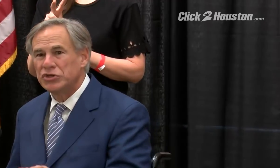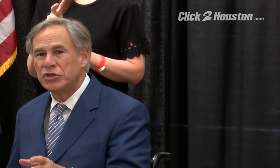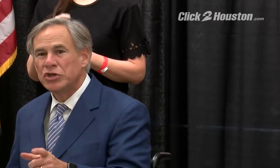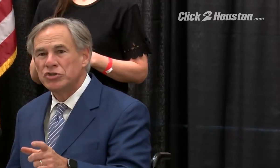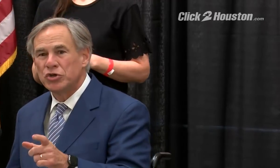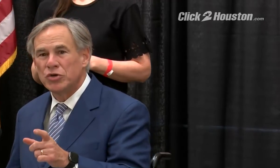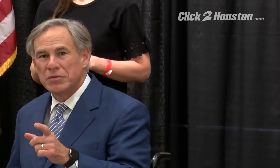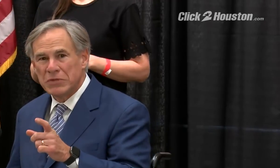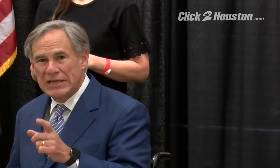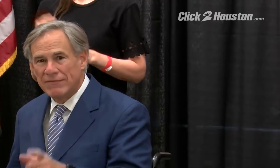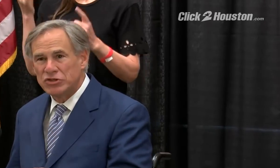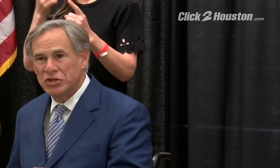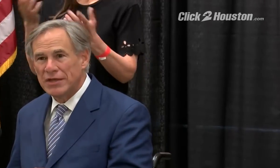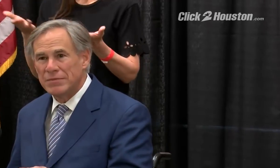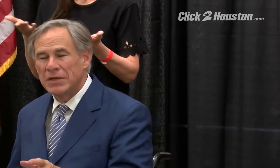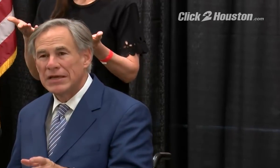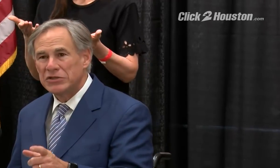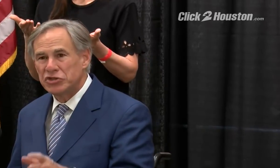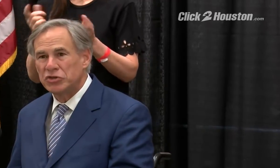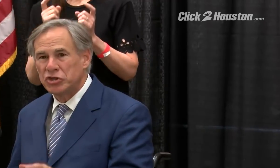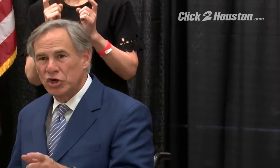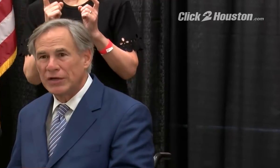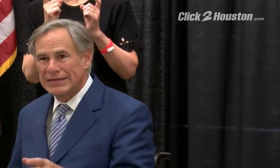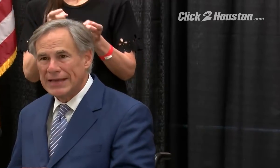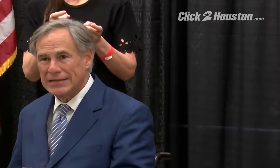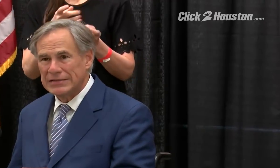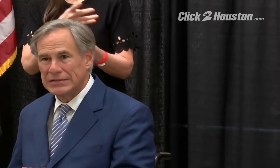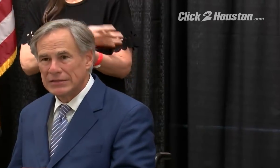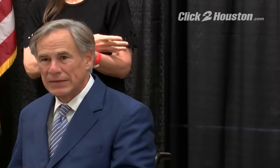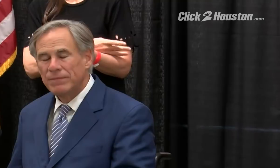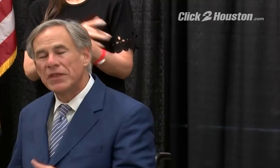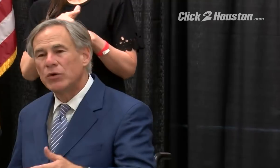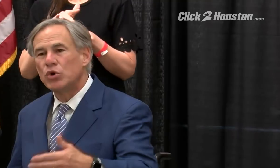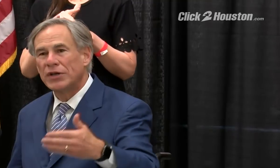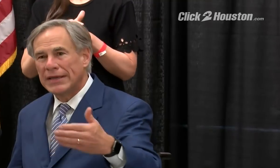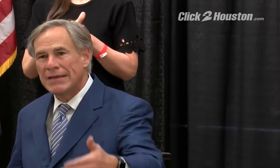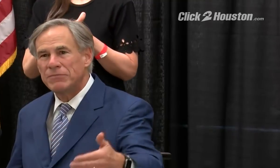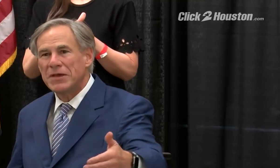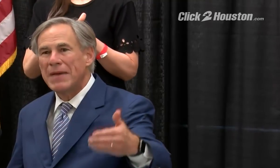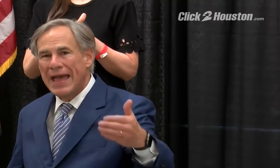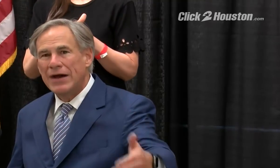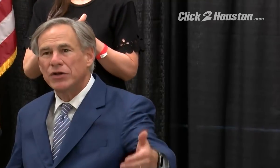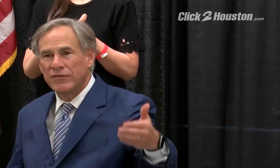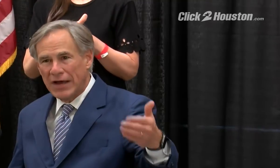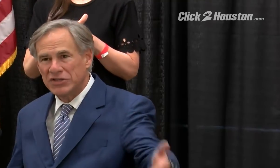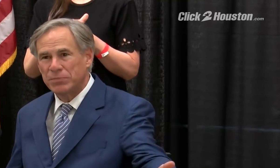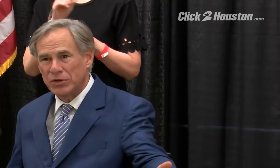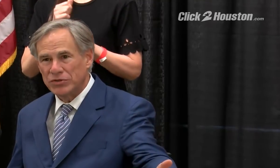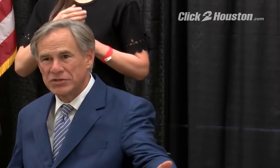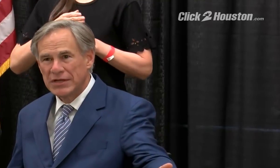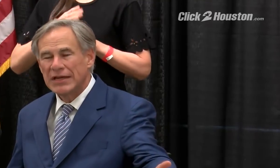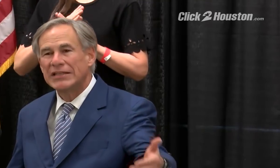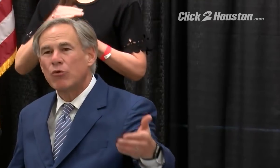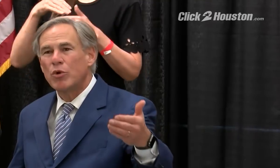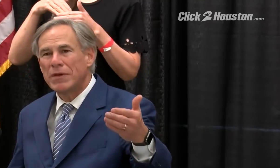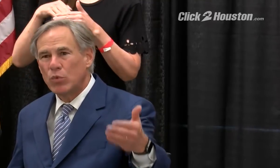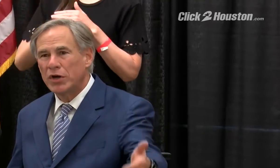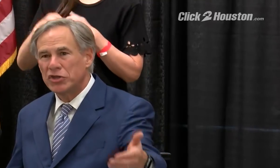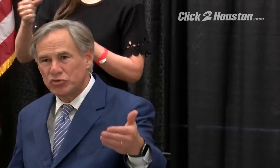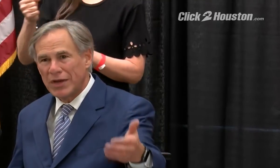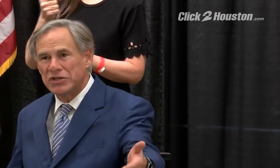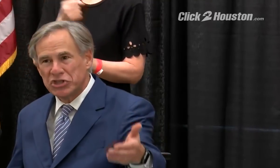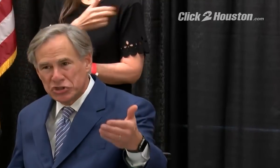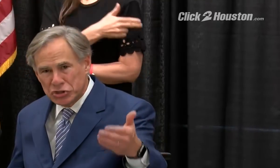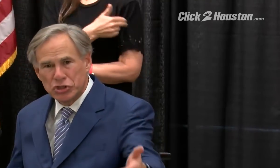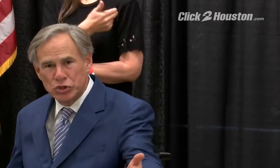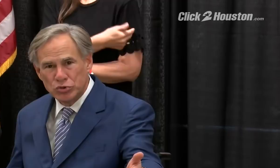goal is to give it to them at such an early date that it will keep them out of hospitals, and that will be one of